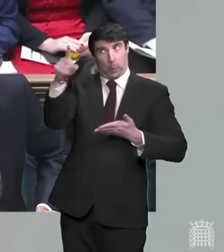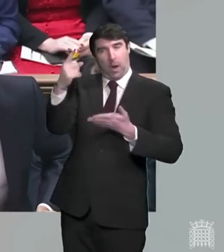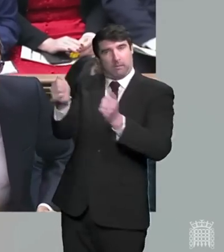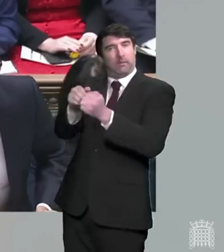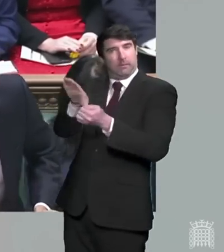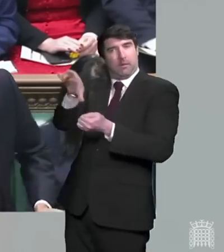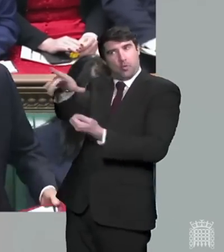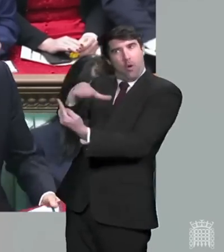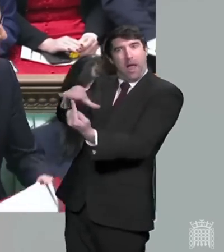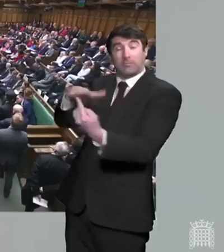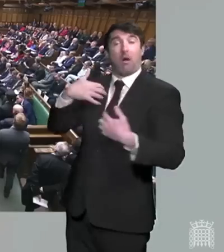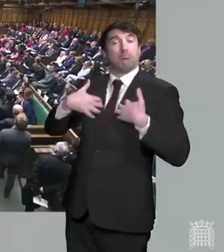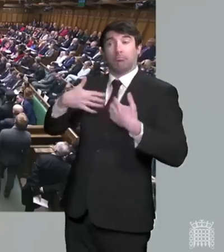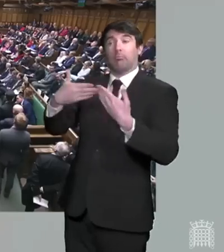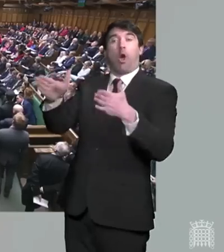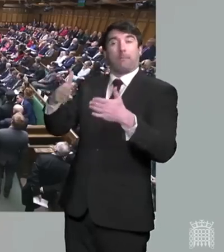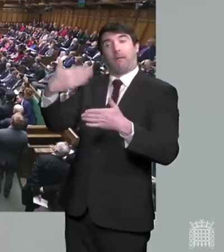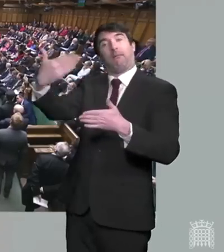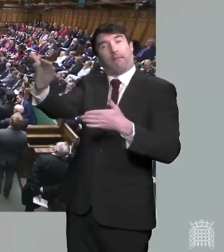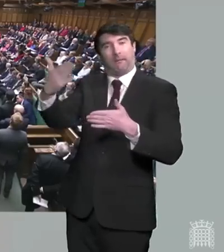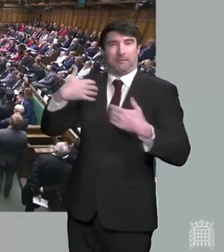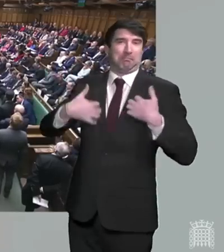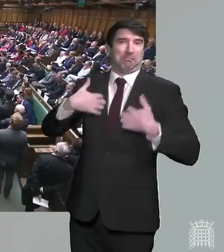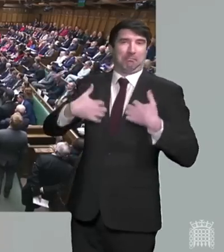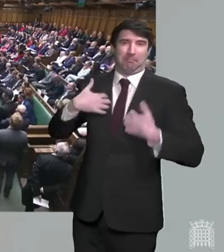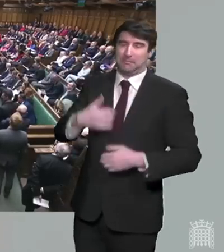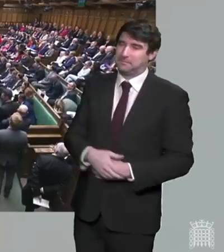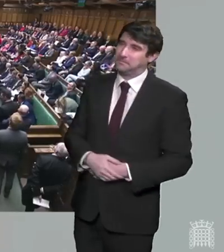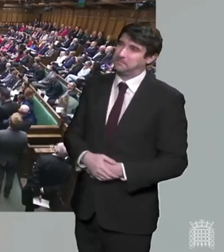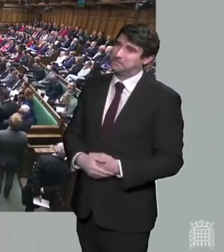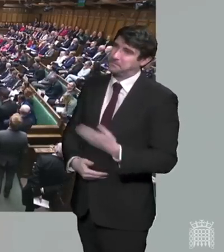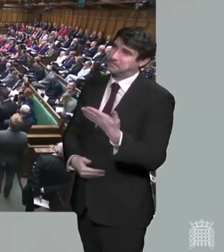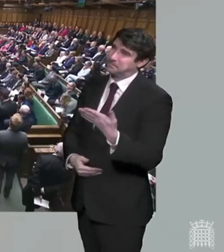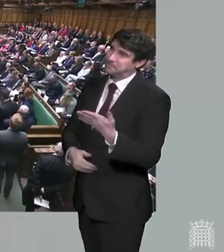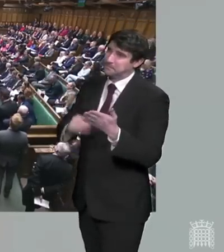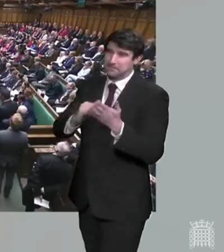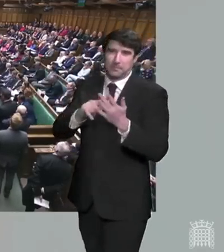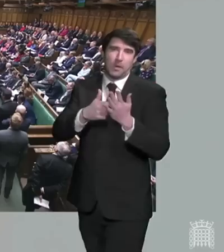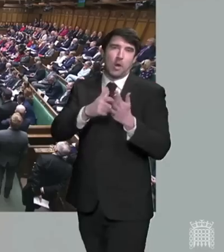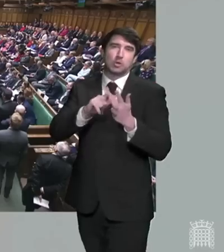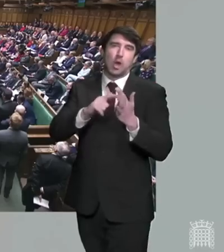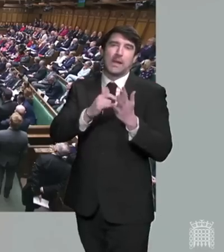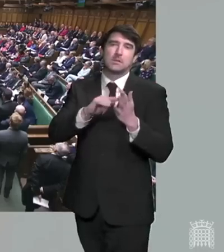seeing the project come to completion. We now come to the Leader of the Opposition, Keir Starmer.